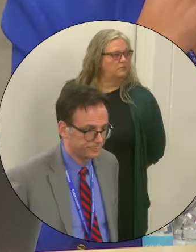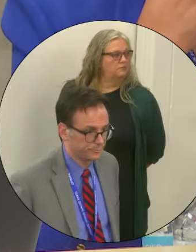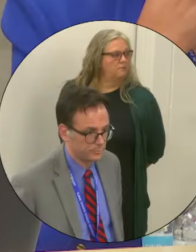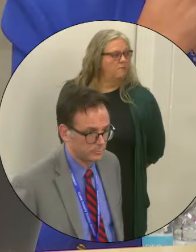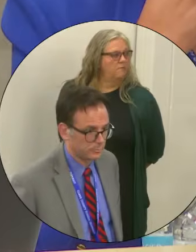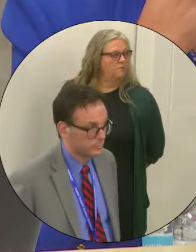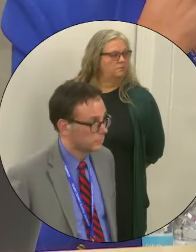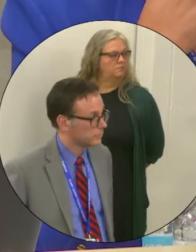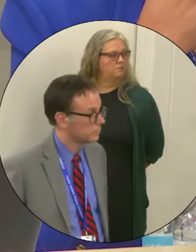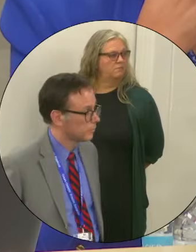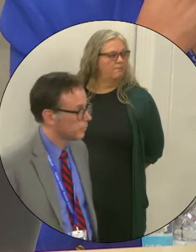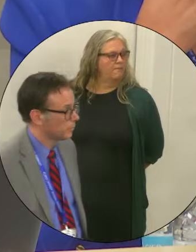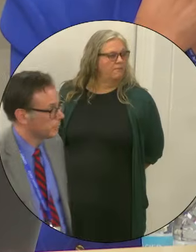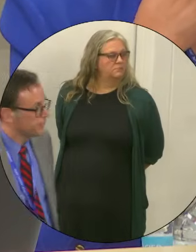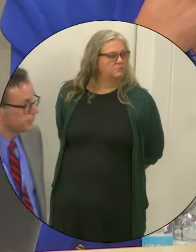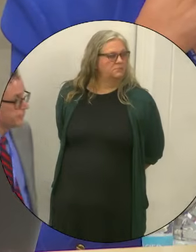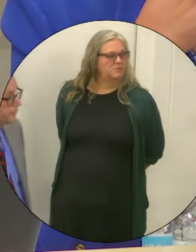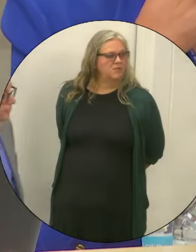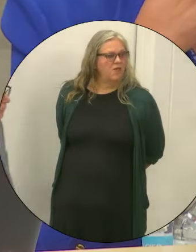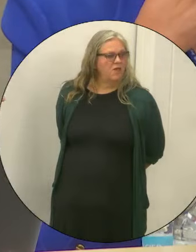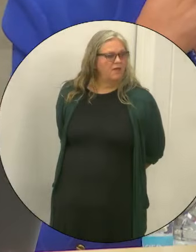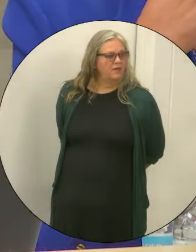Well, not necessarily. So